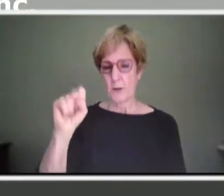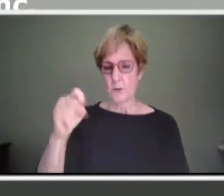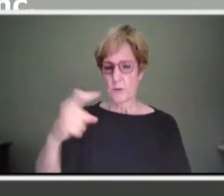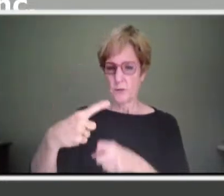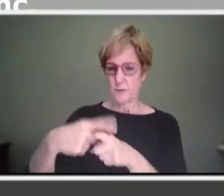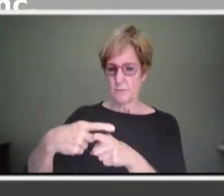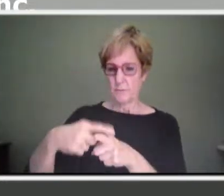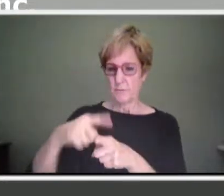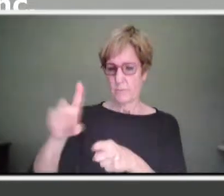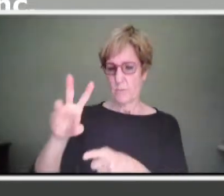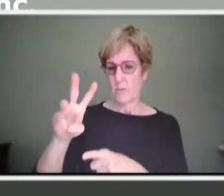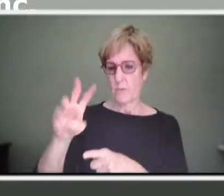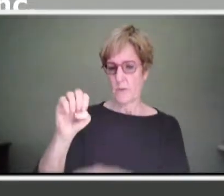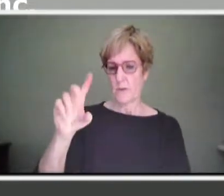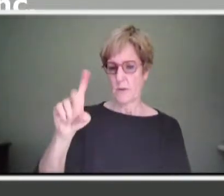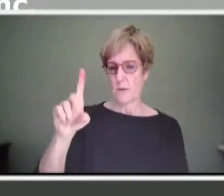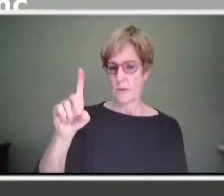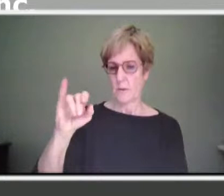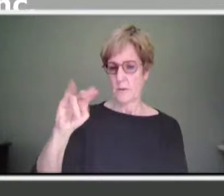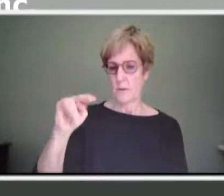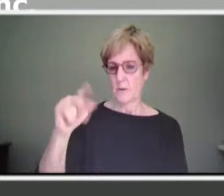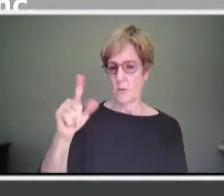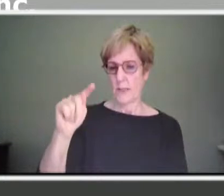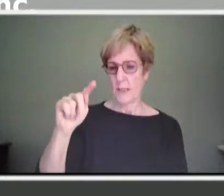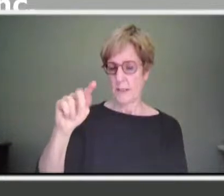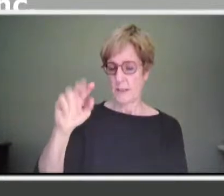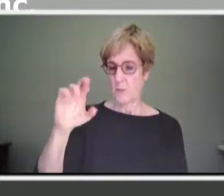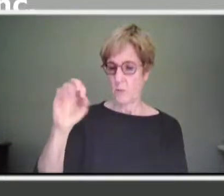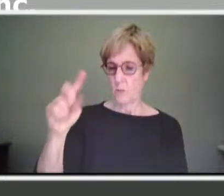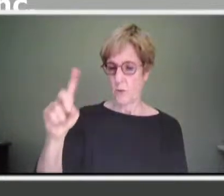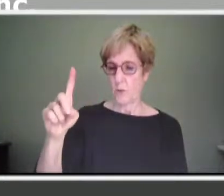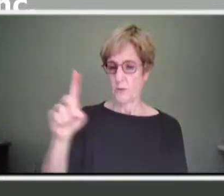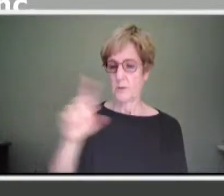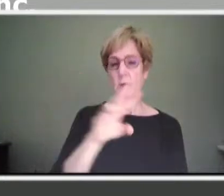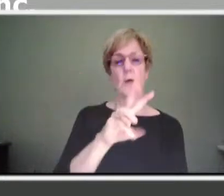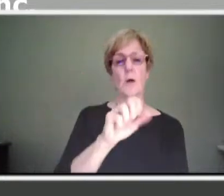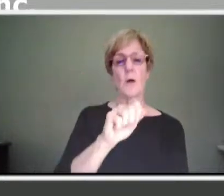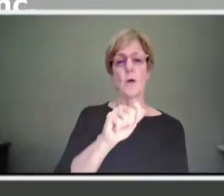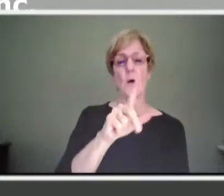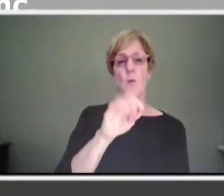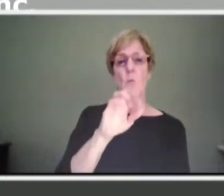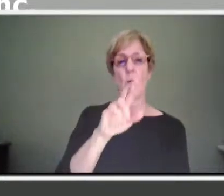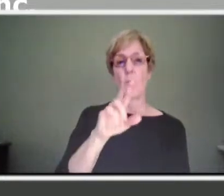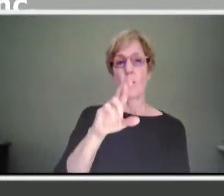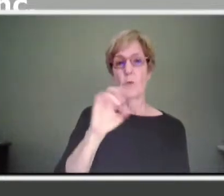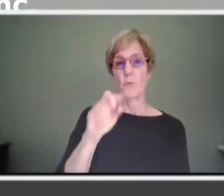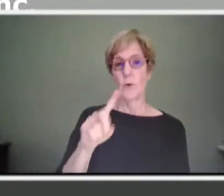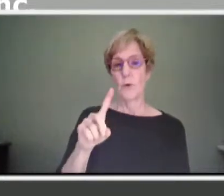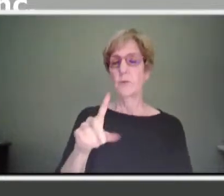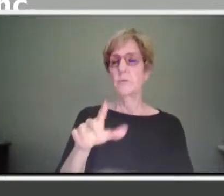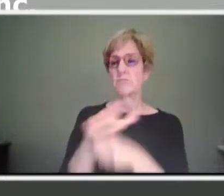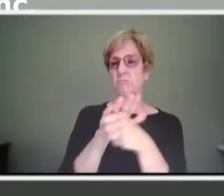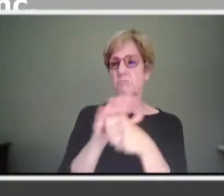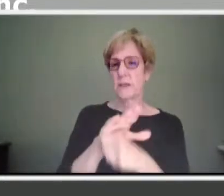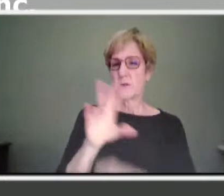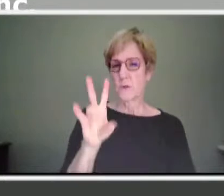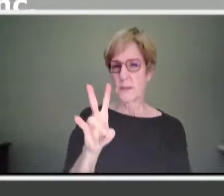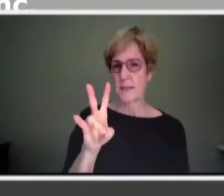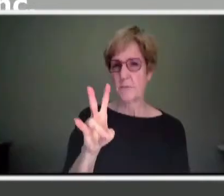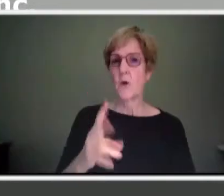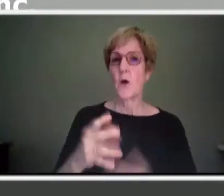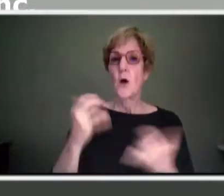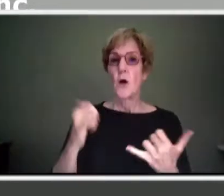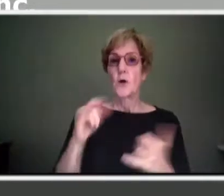of Weddington Road, north of Walker Road, and south of McKee Road in Council District 7, Mr. Driggs District. The current zoning